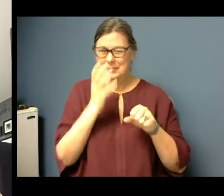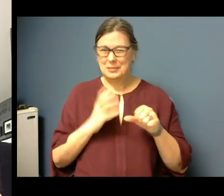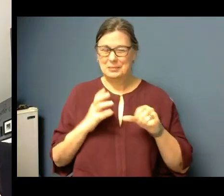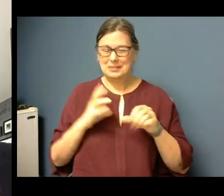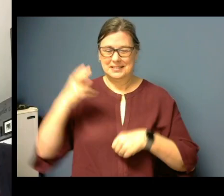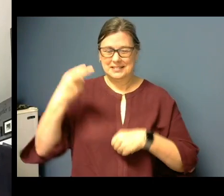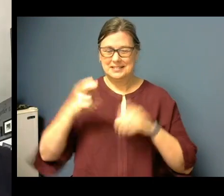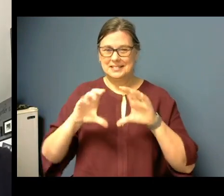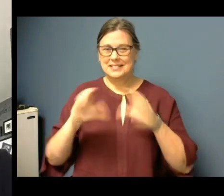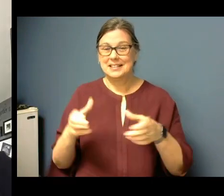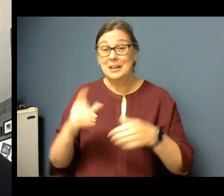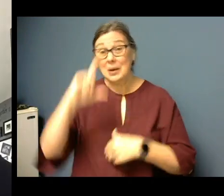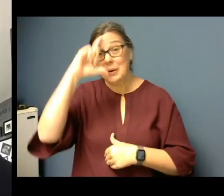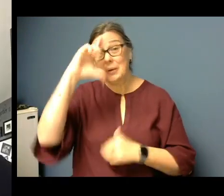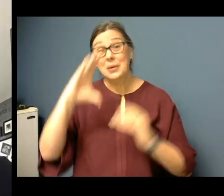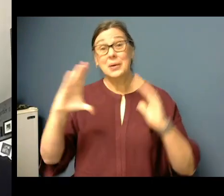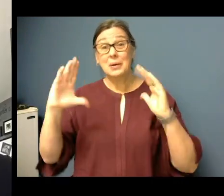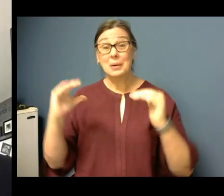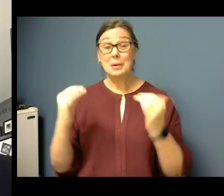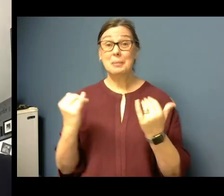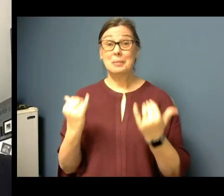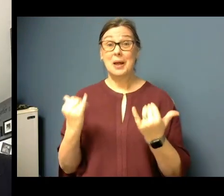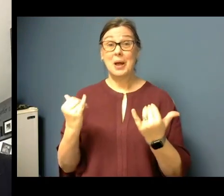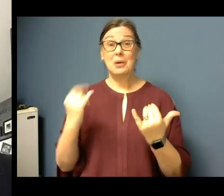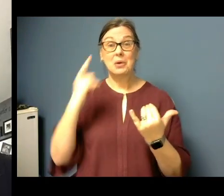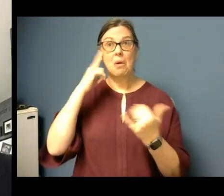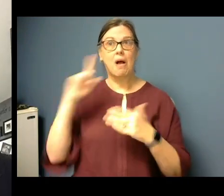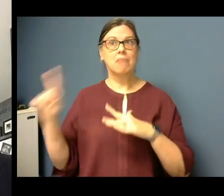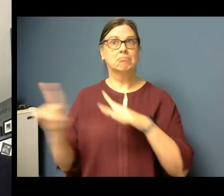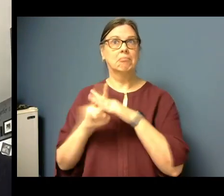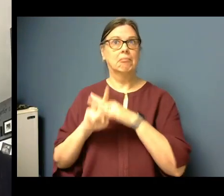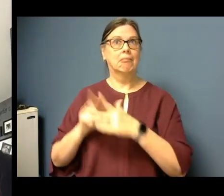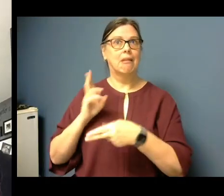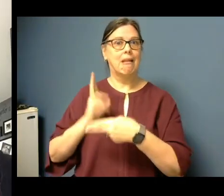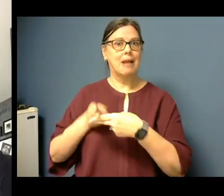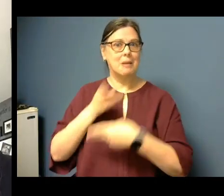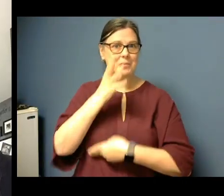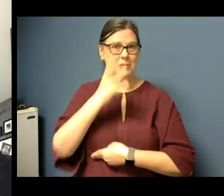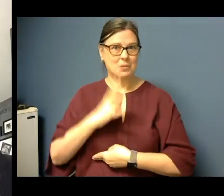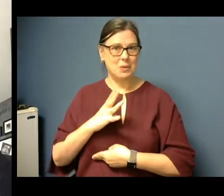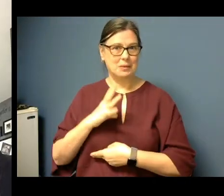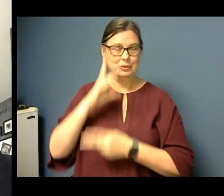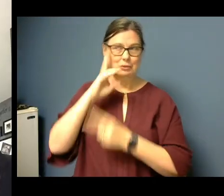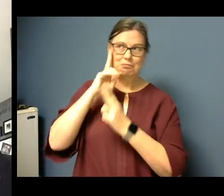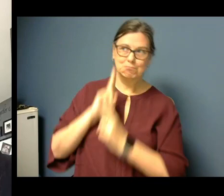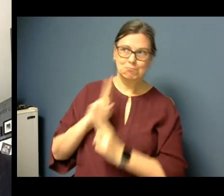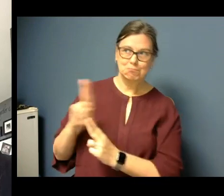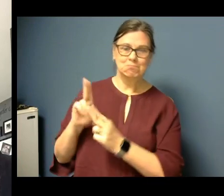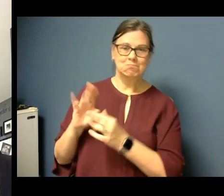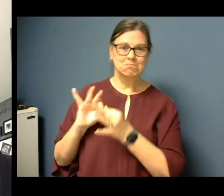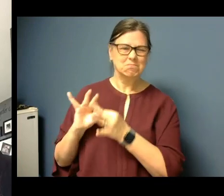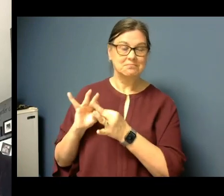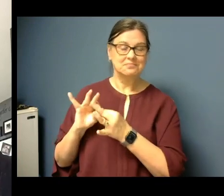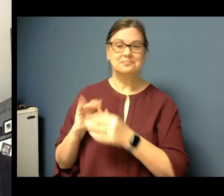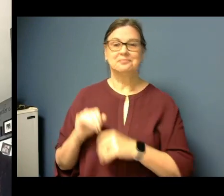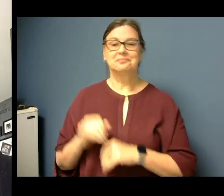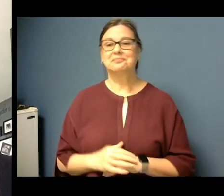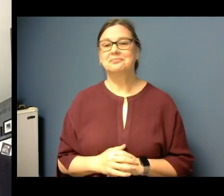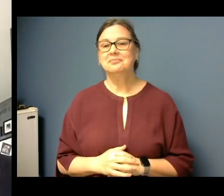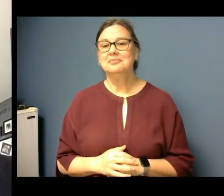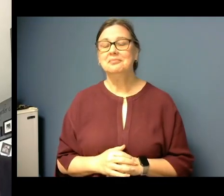some of those names. But what I like about X is that it also speaks